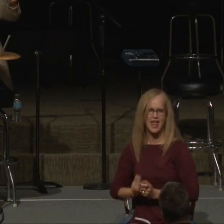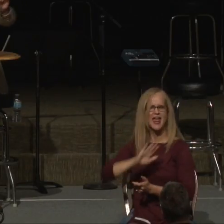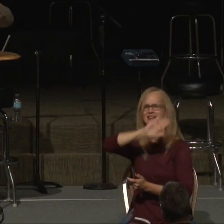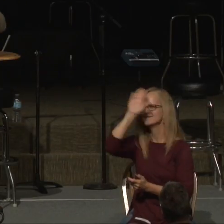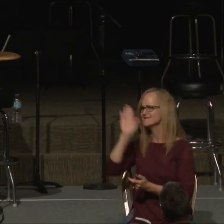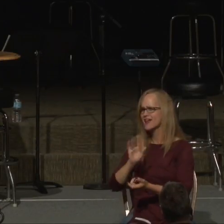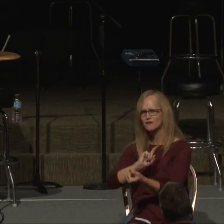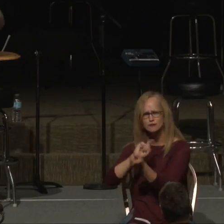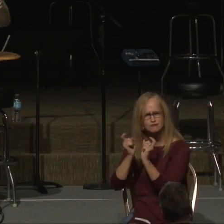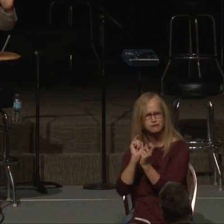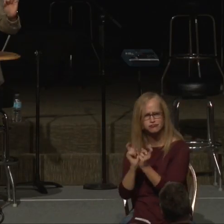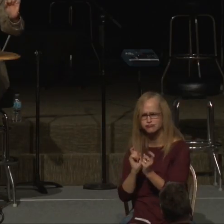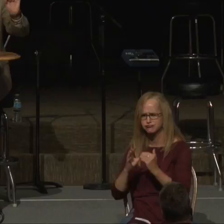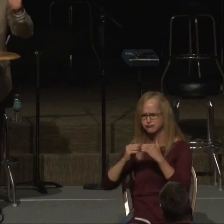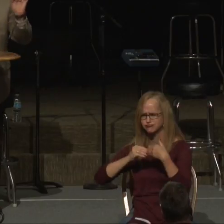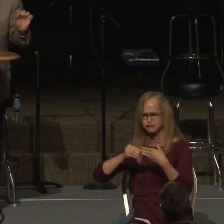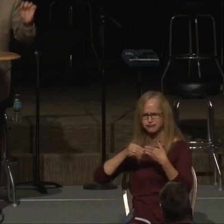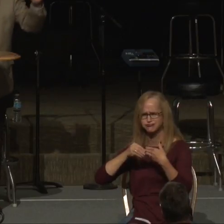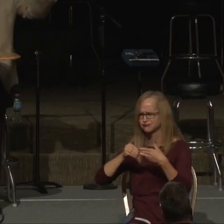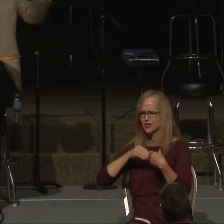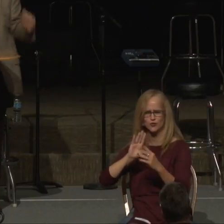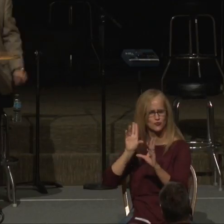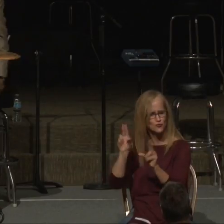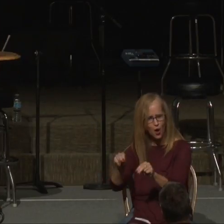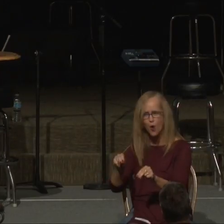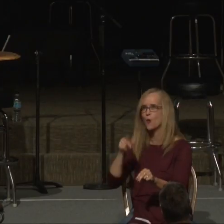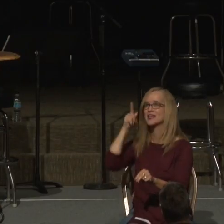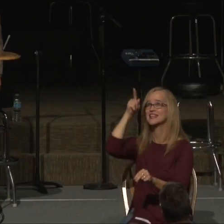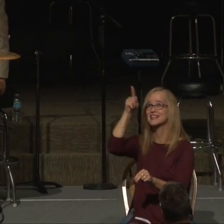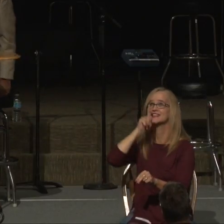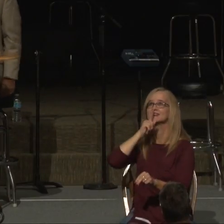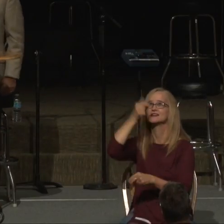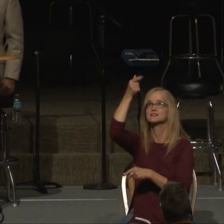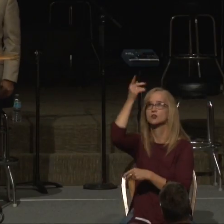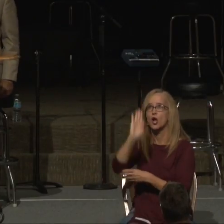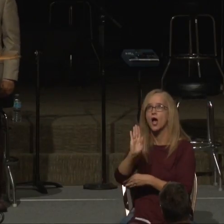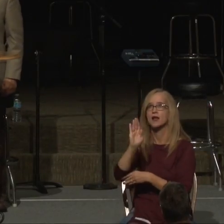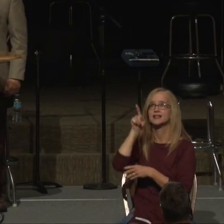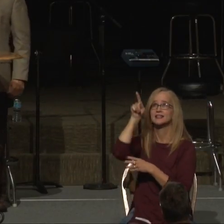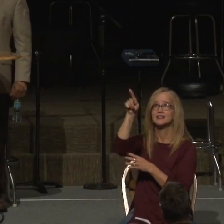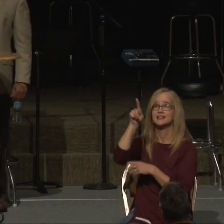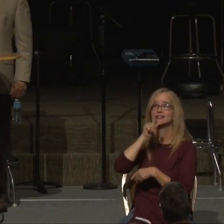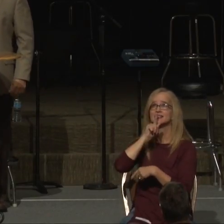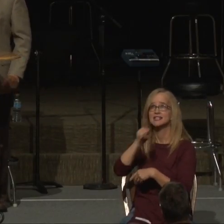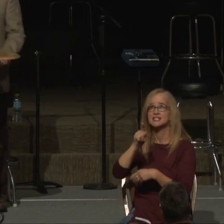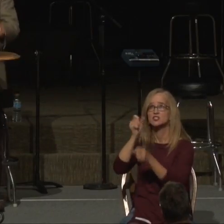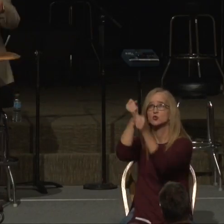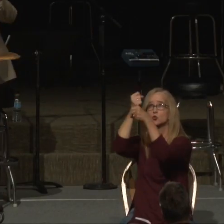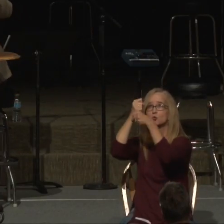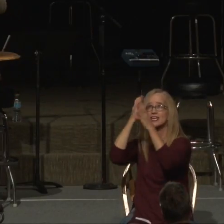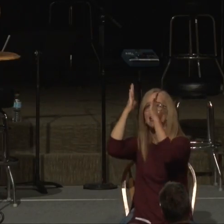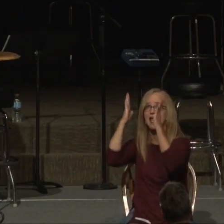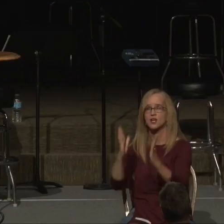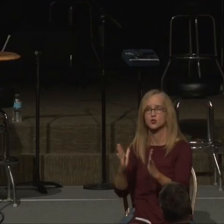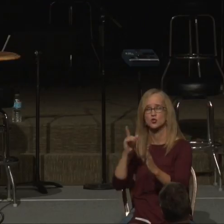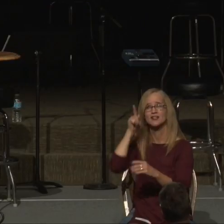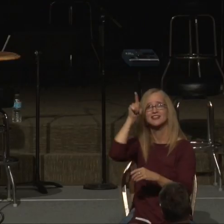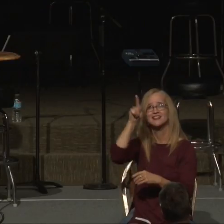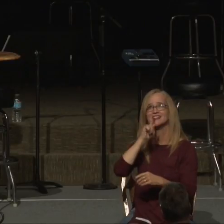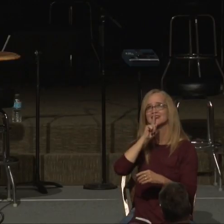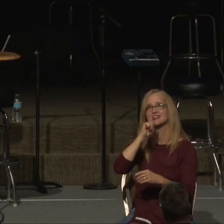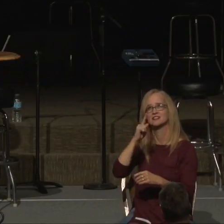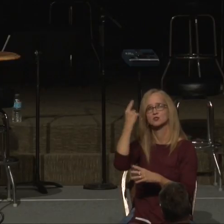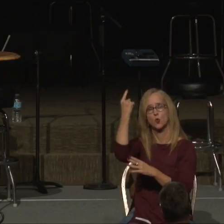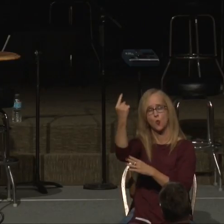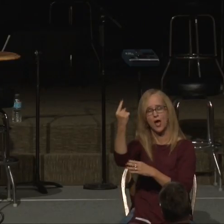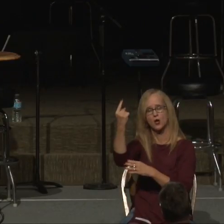wavers. Why? Because he is God. Because he is the creator. Because he is